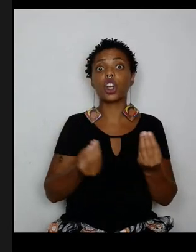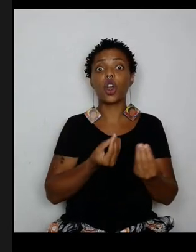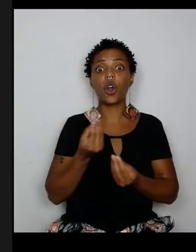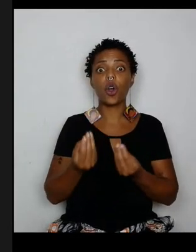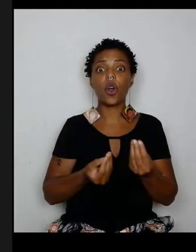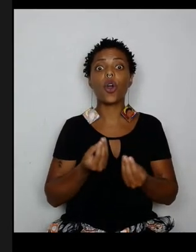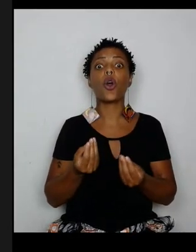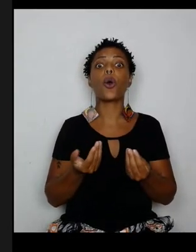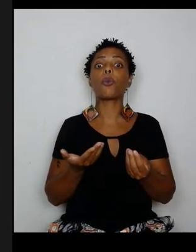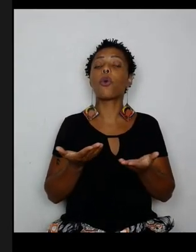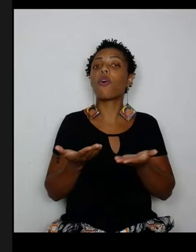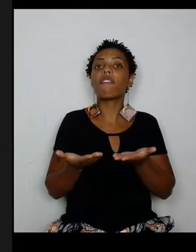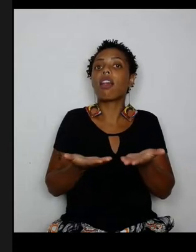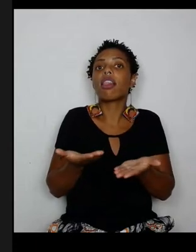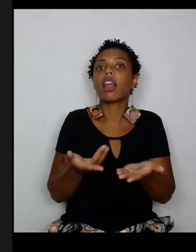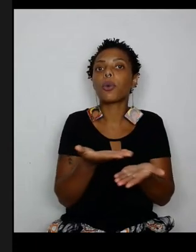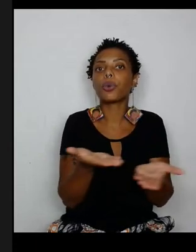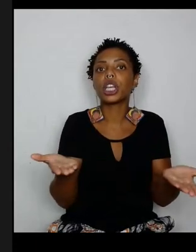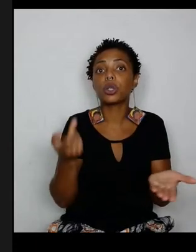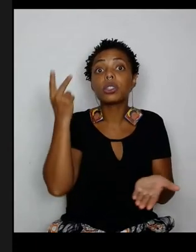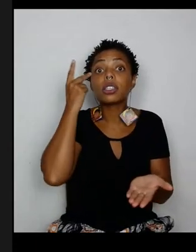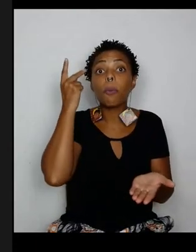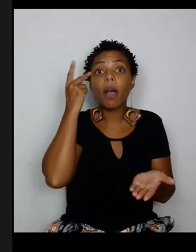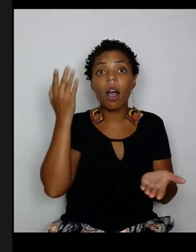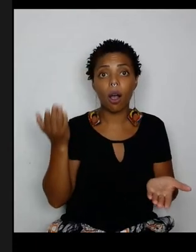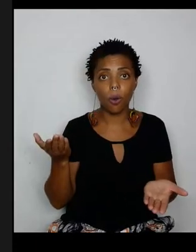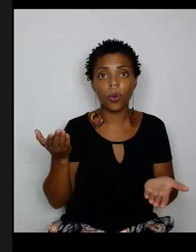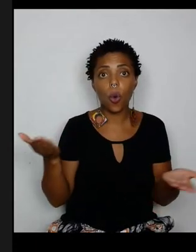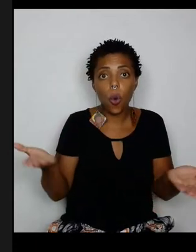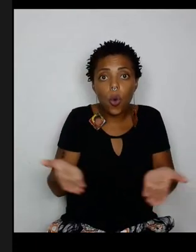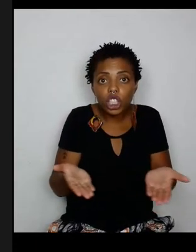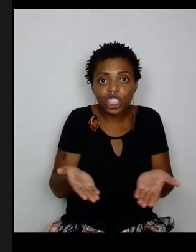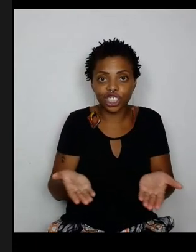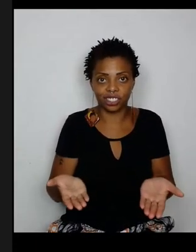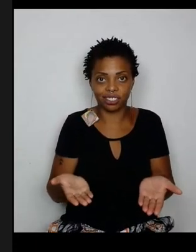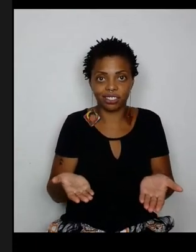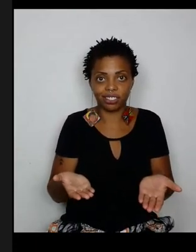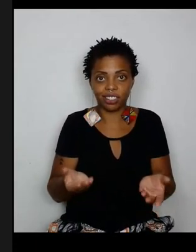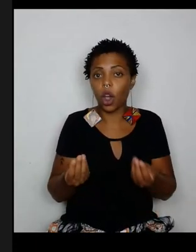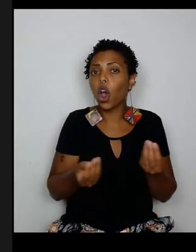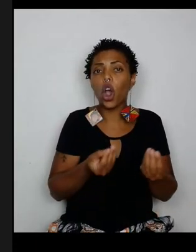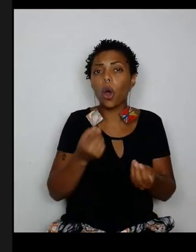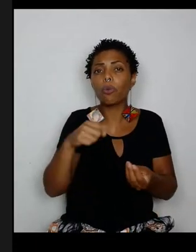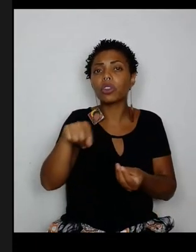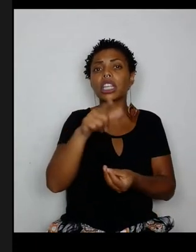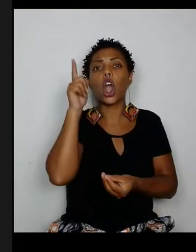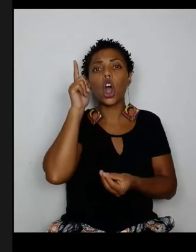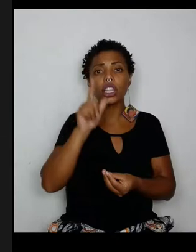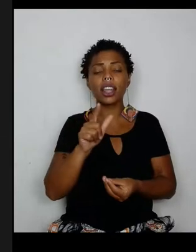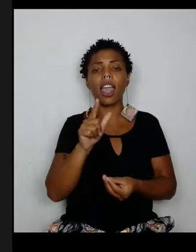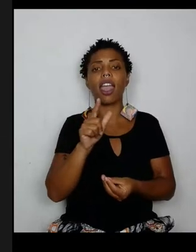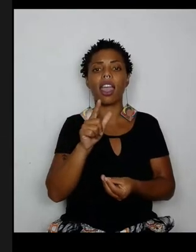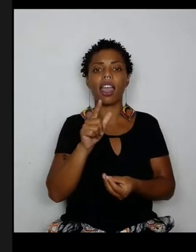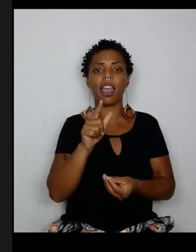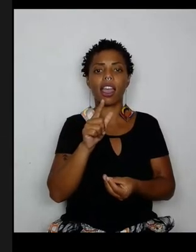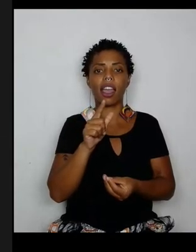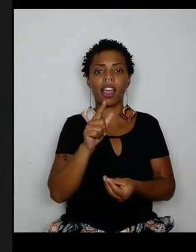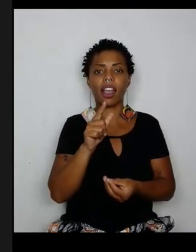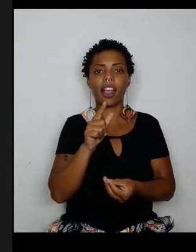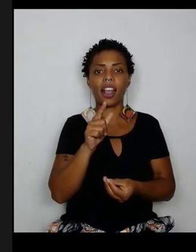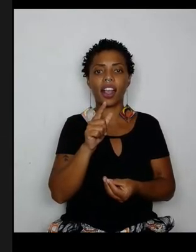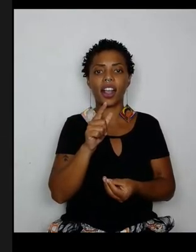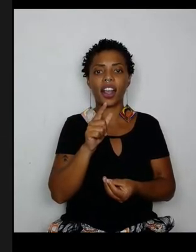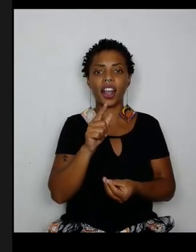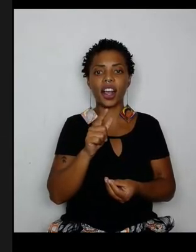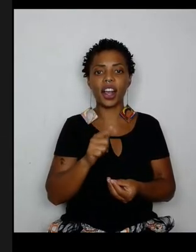paulo today in a way that he's going to be able to speak to um you know to to the to the racial